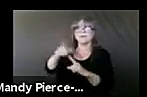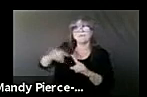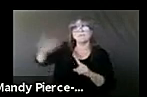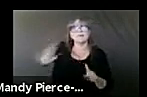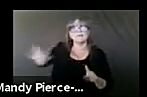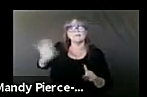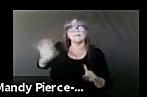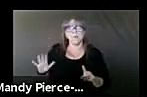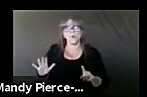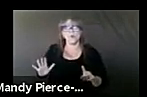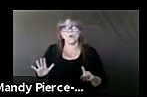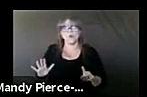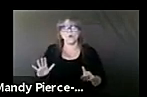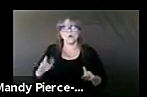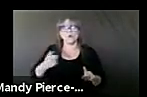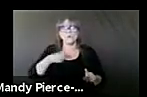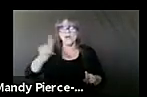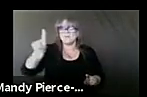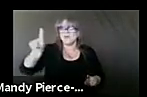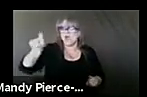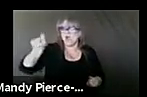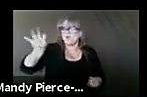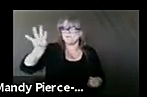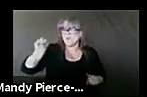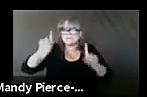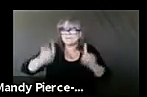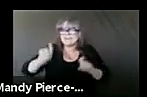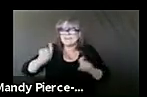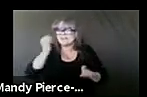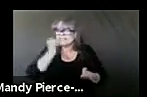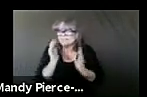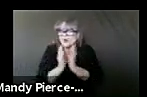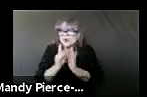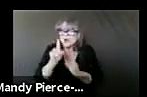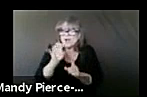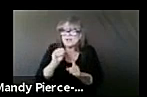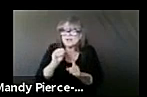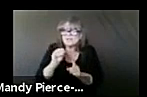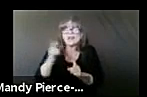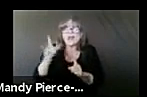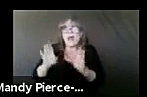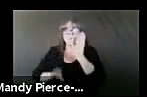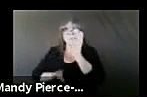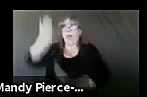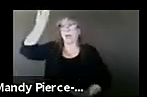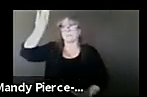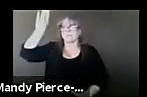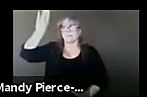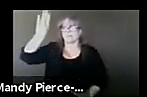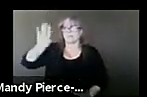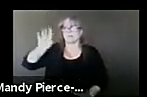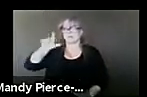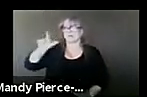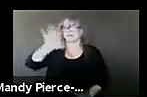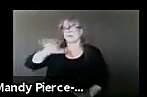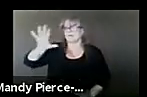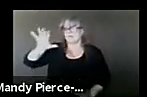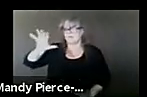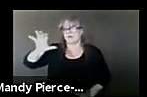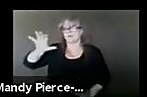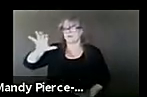with plans to expand that up to 1,500 a day over the next month. We know that high levels